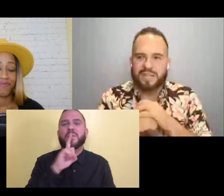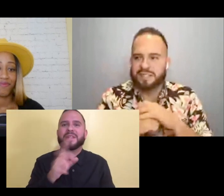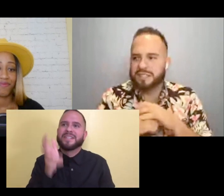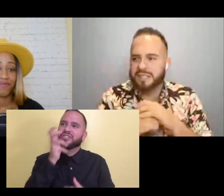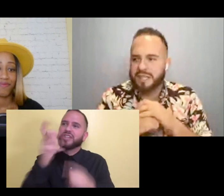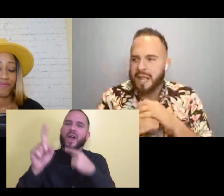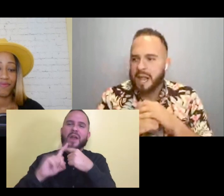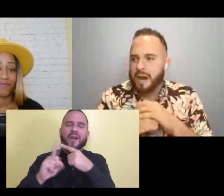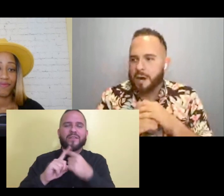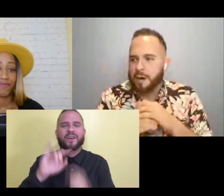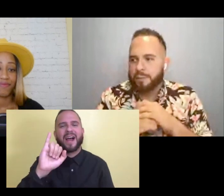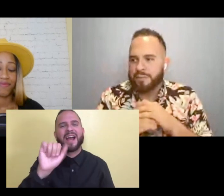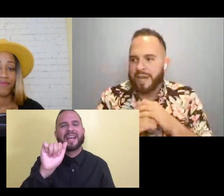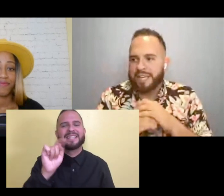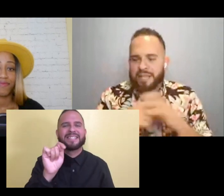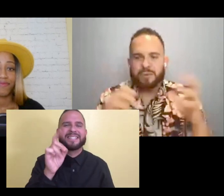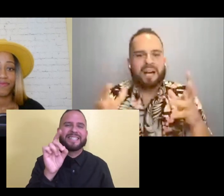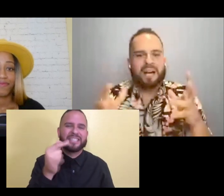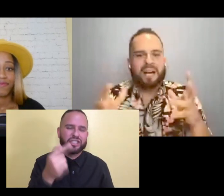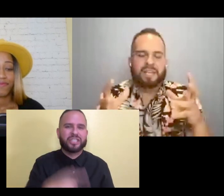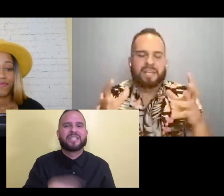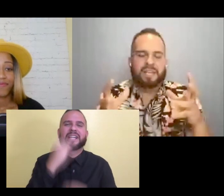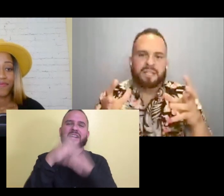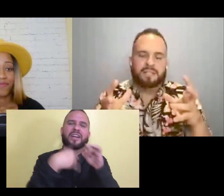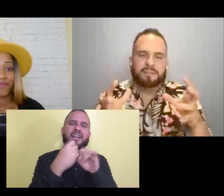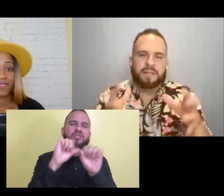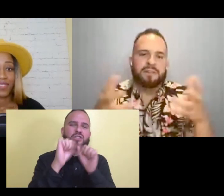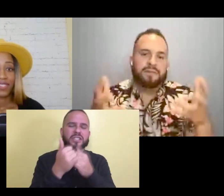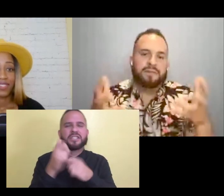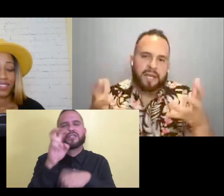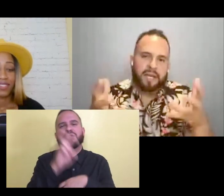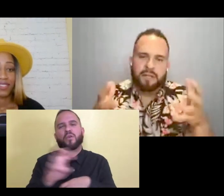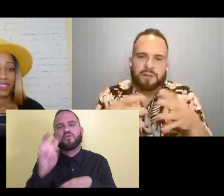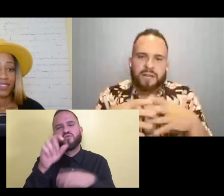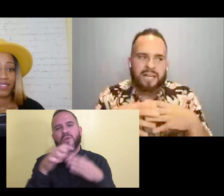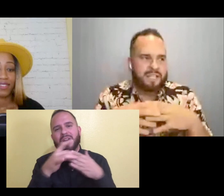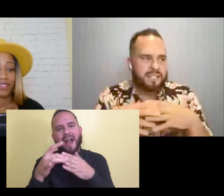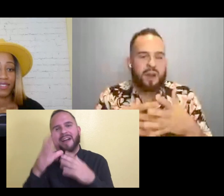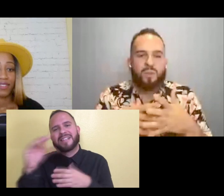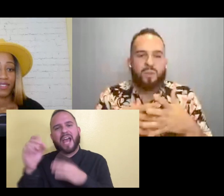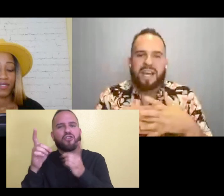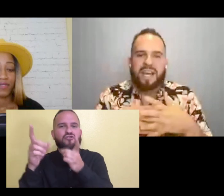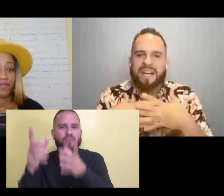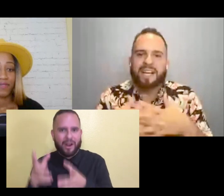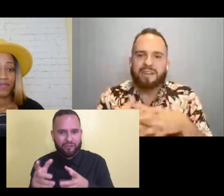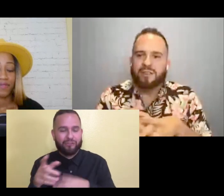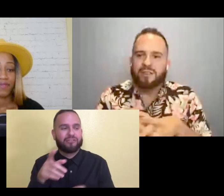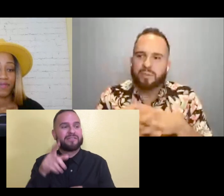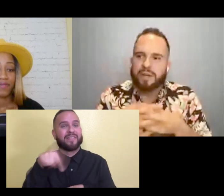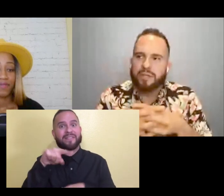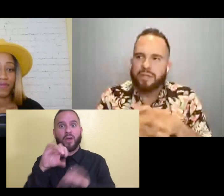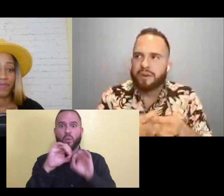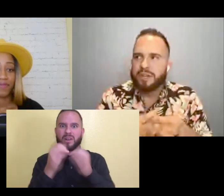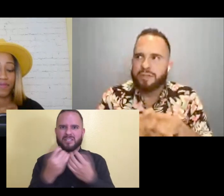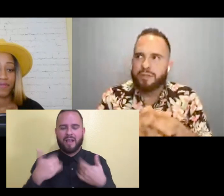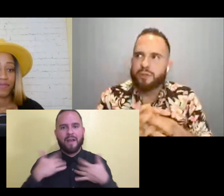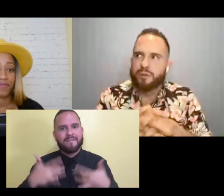Tour Directors. And they were having an event, and so I went and I interviewed